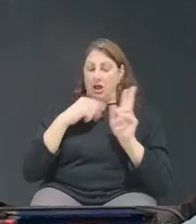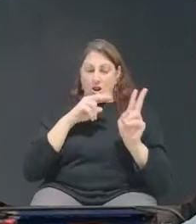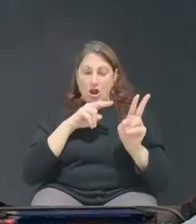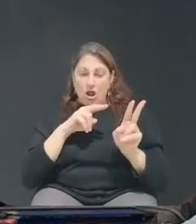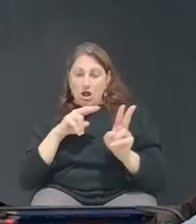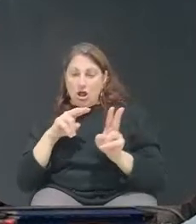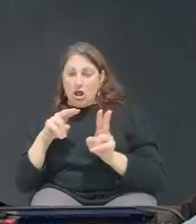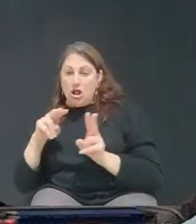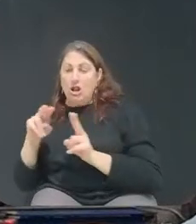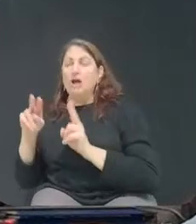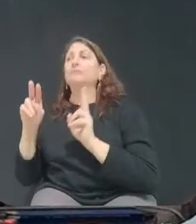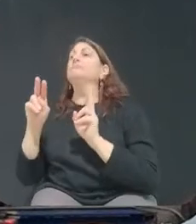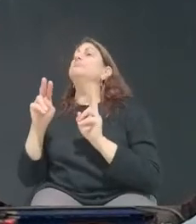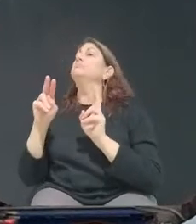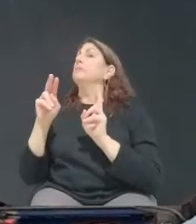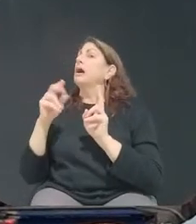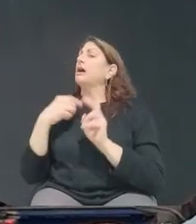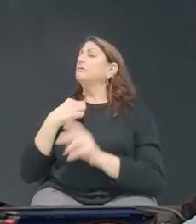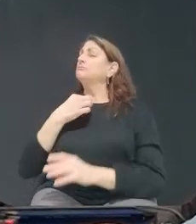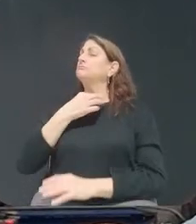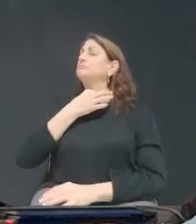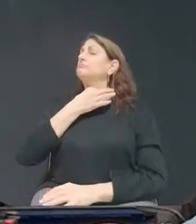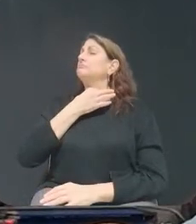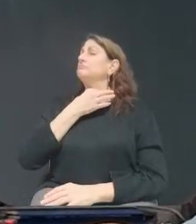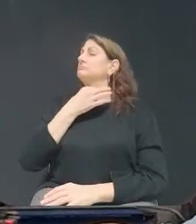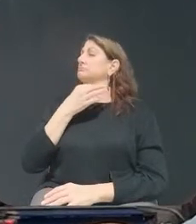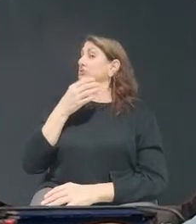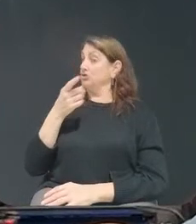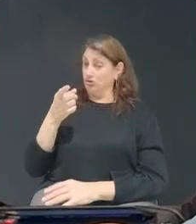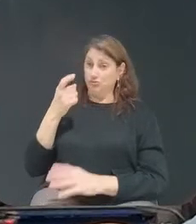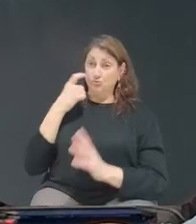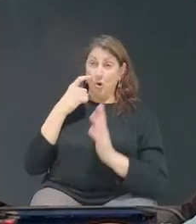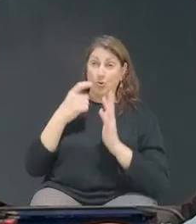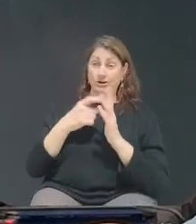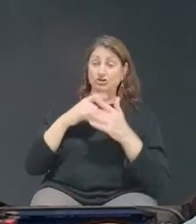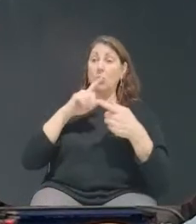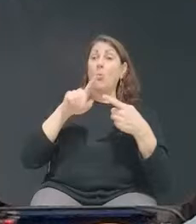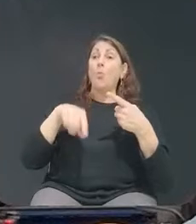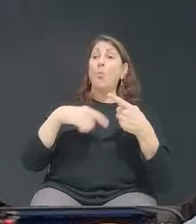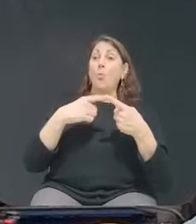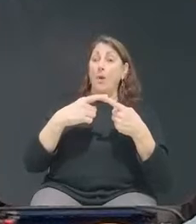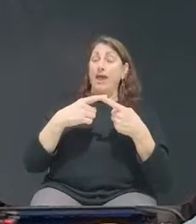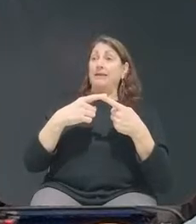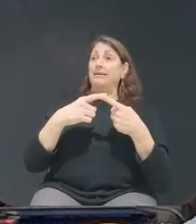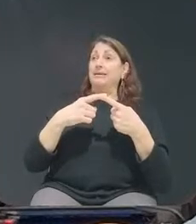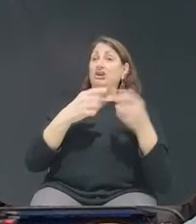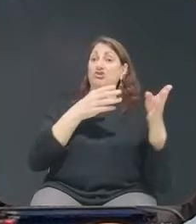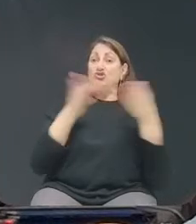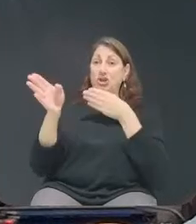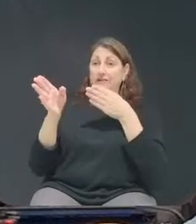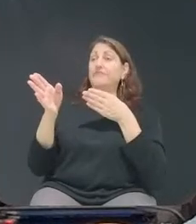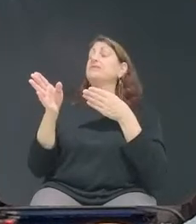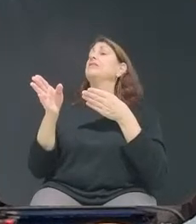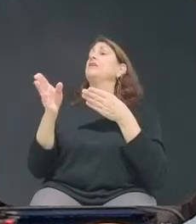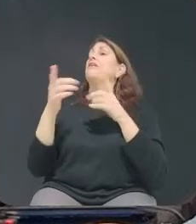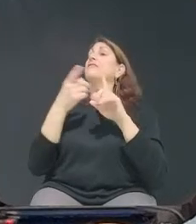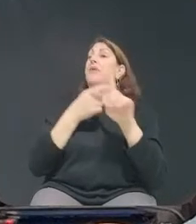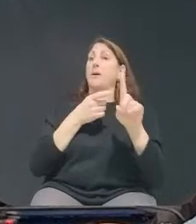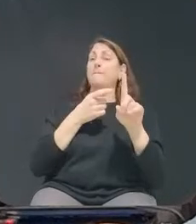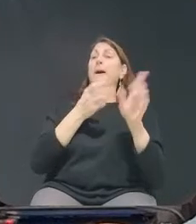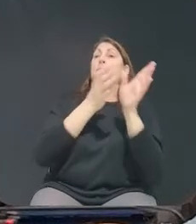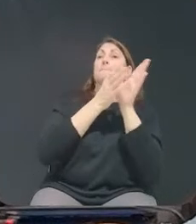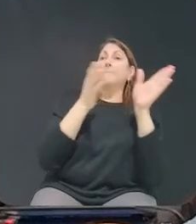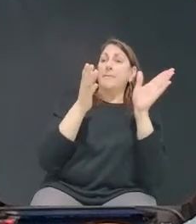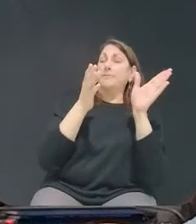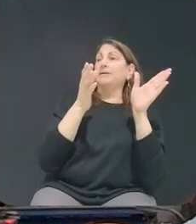commission. Did you see any sort of shift when it became public bathrooms instead of being for a public good, such as these kind of